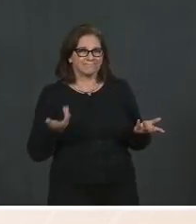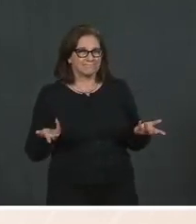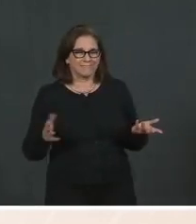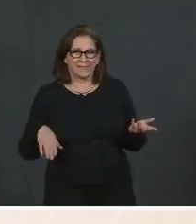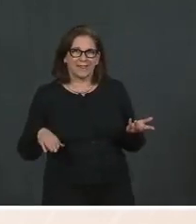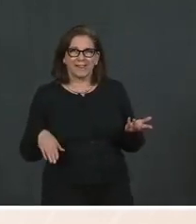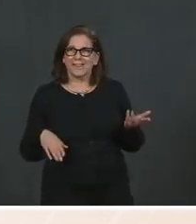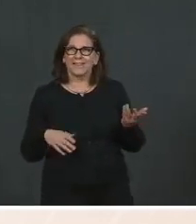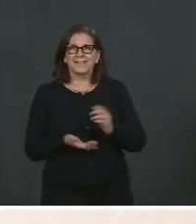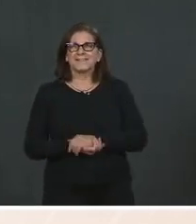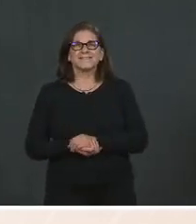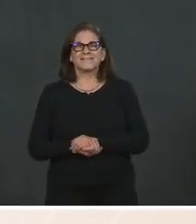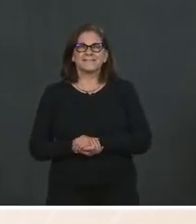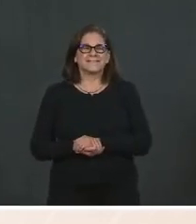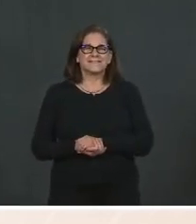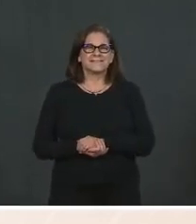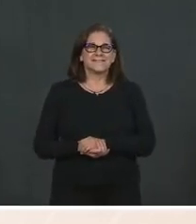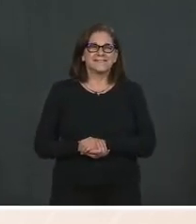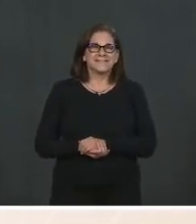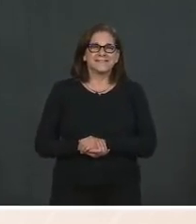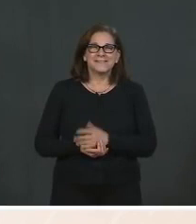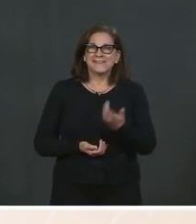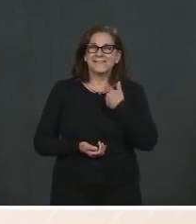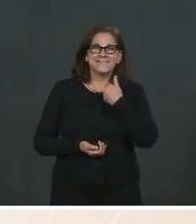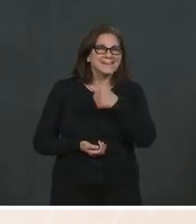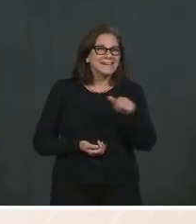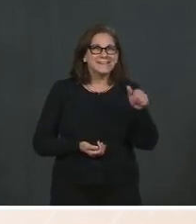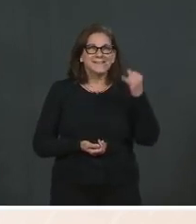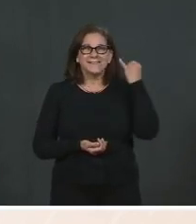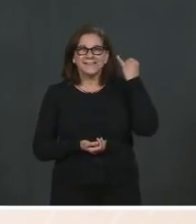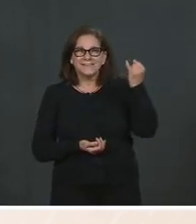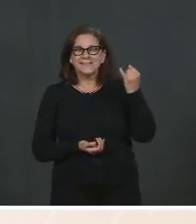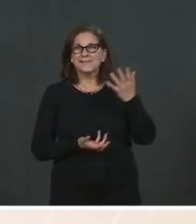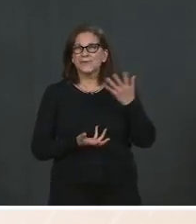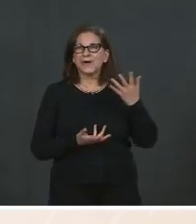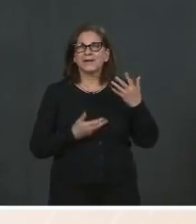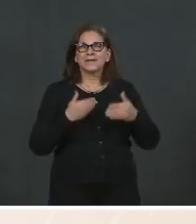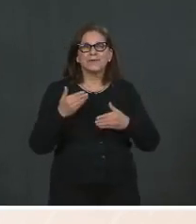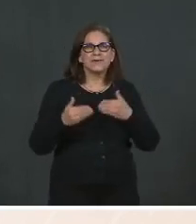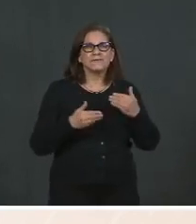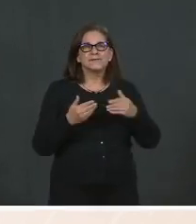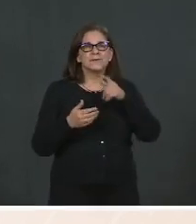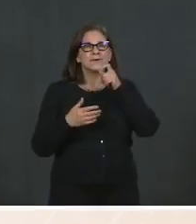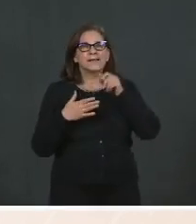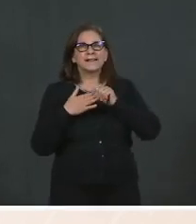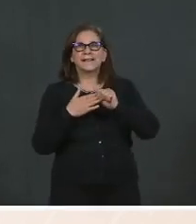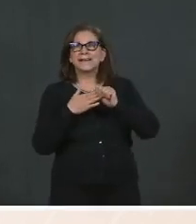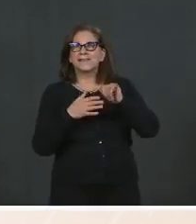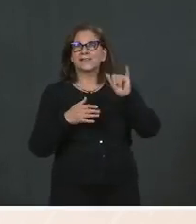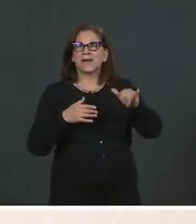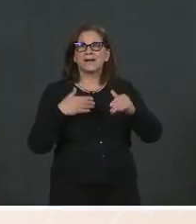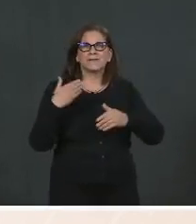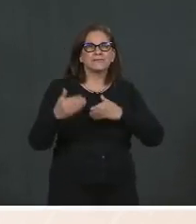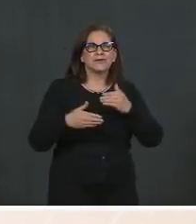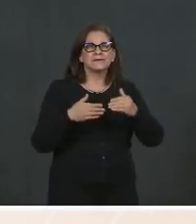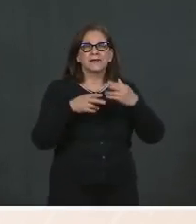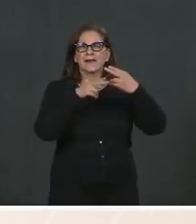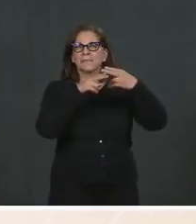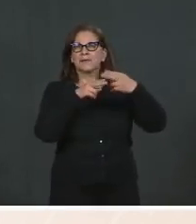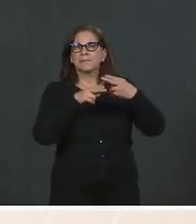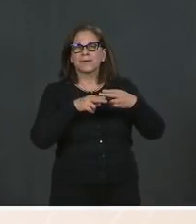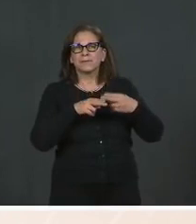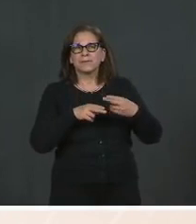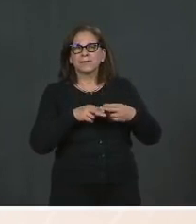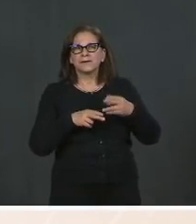just say, can you give us any insight into the process behind the scenes about, who's leading that process internally? How are you coming up with the slate? I think there are 68